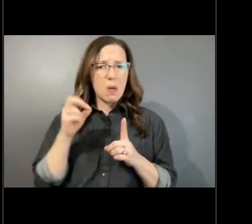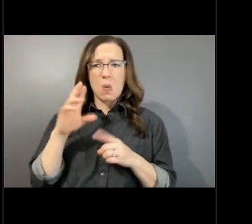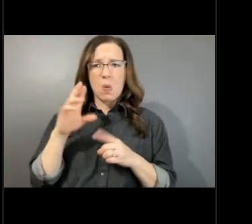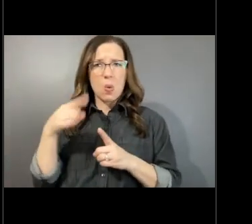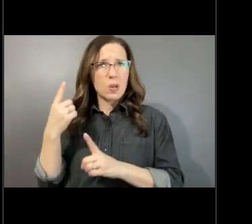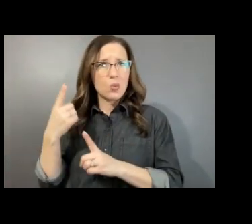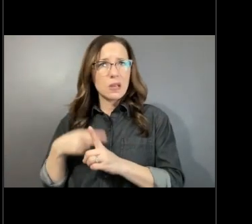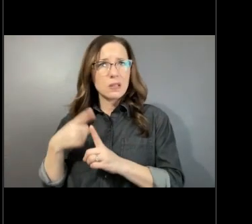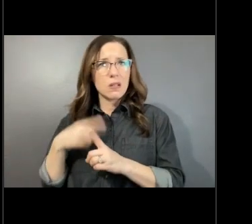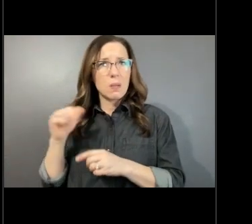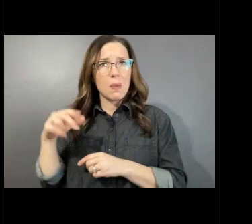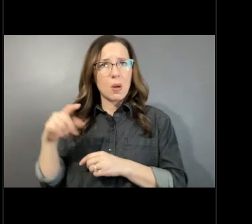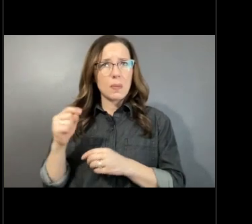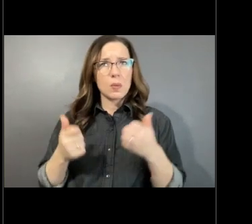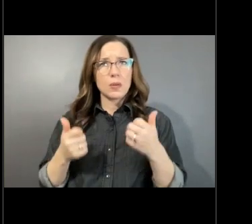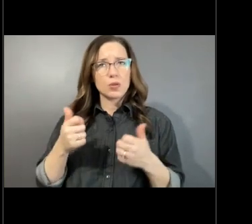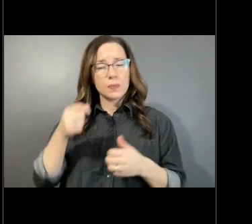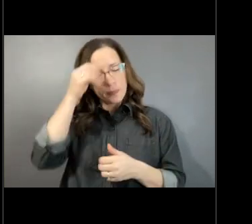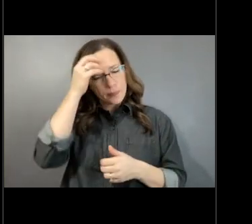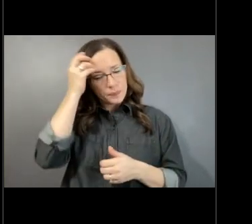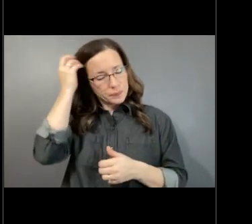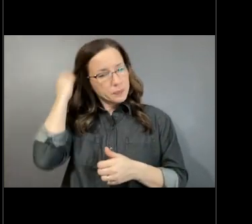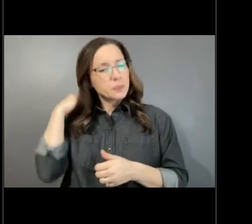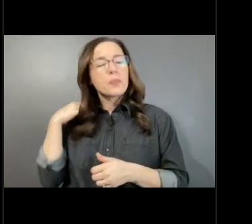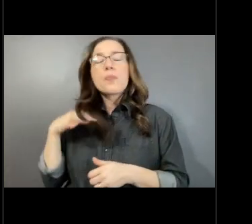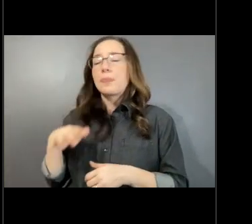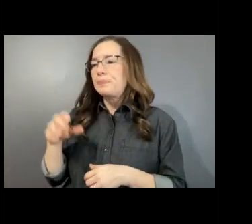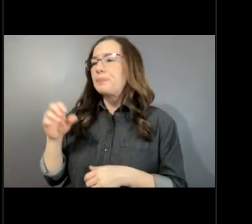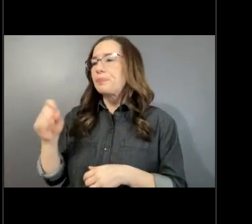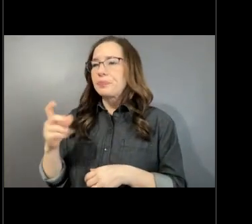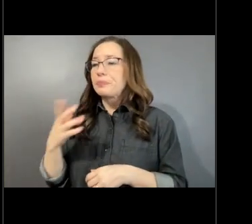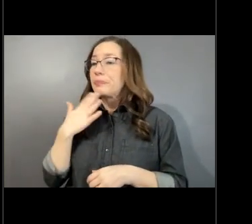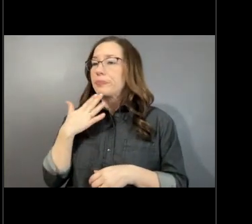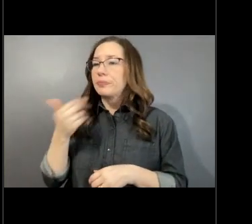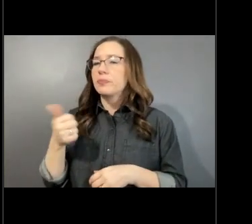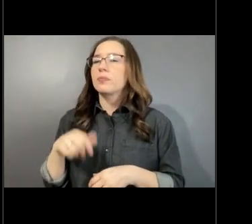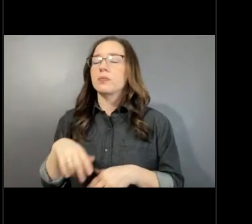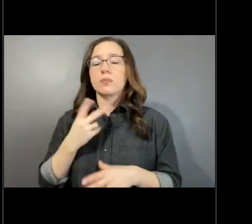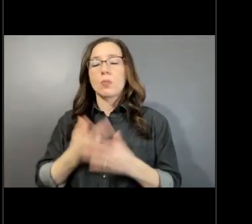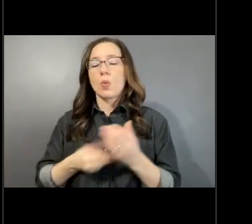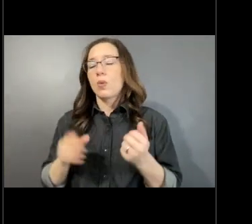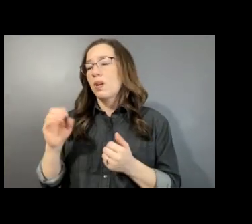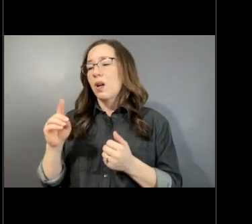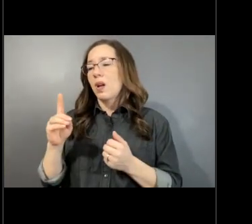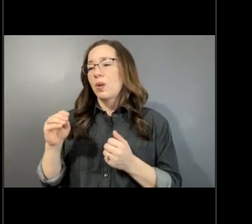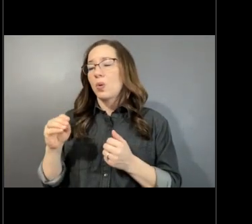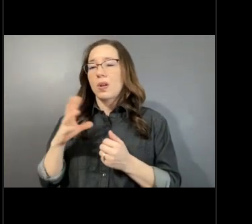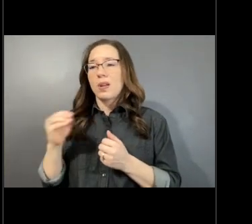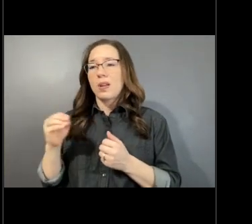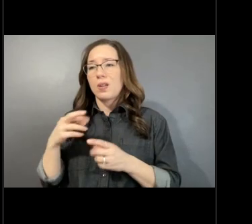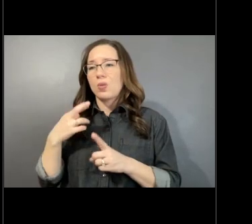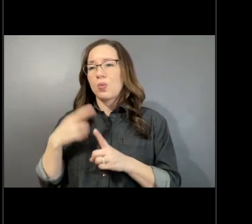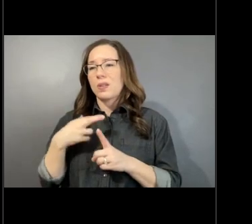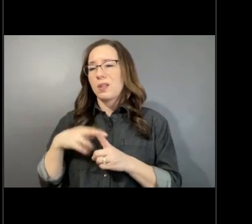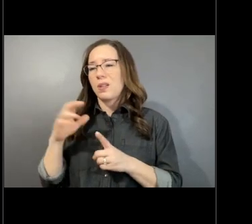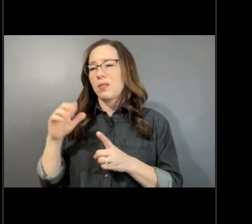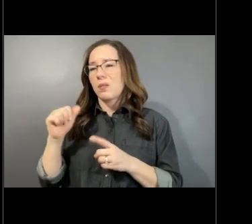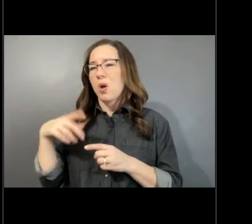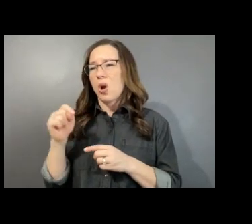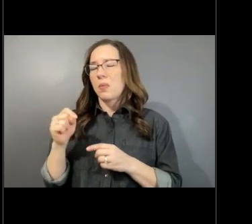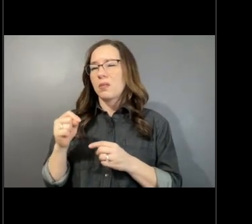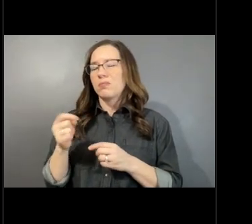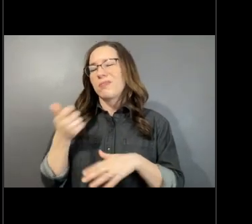apartments? Thank you for that, Crystal. So both condos and rental apartments are covered by the